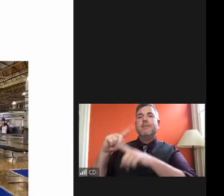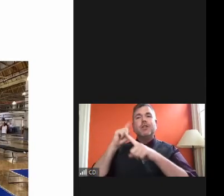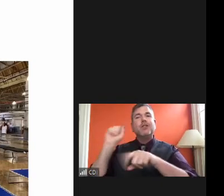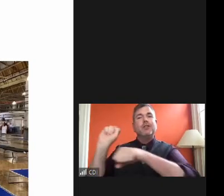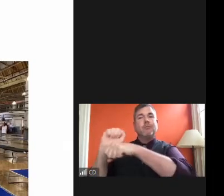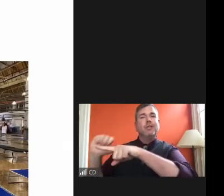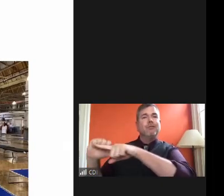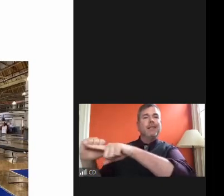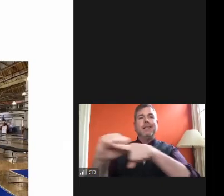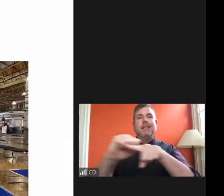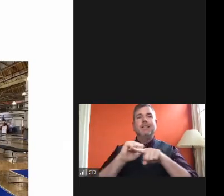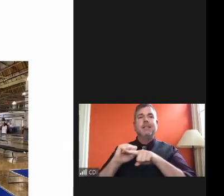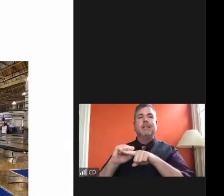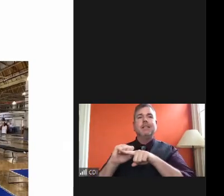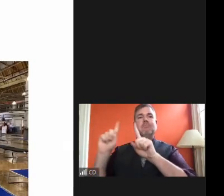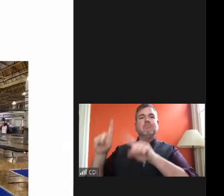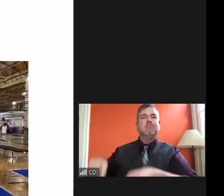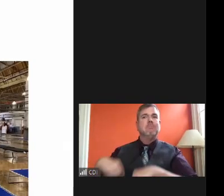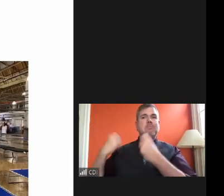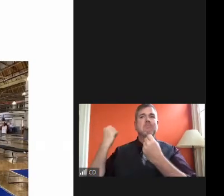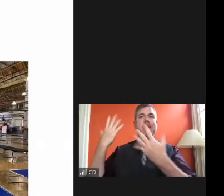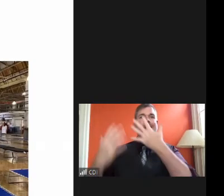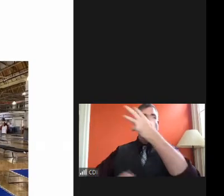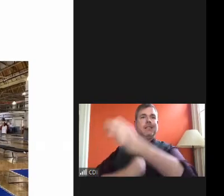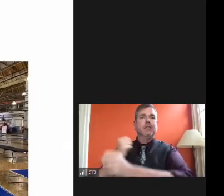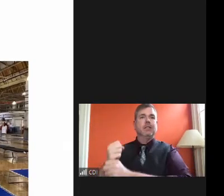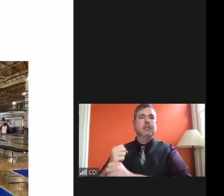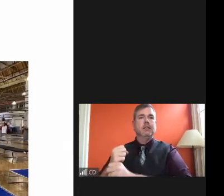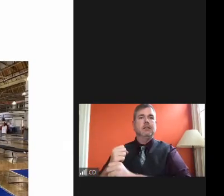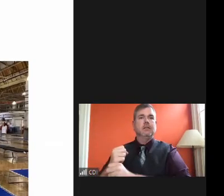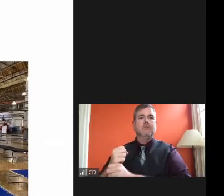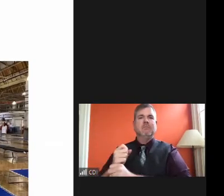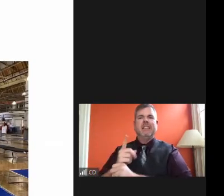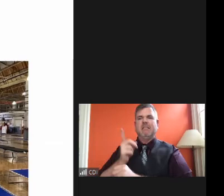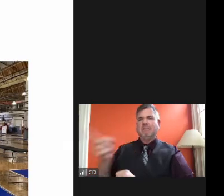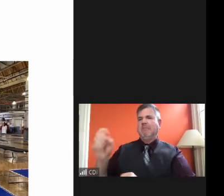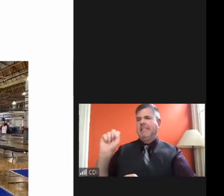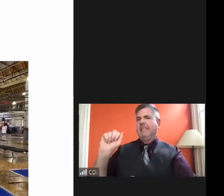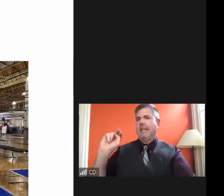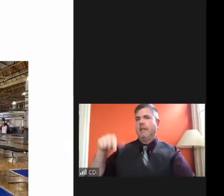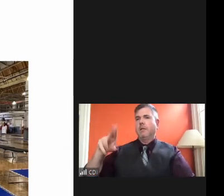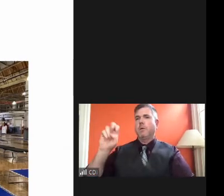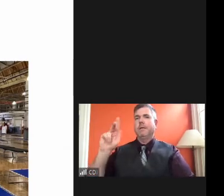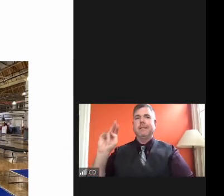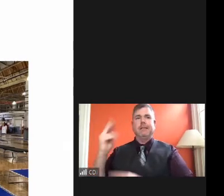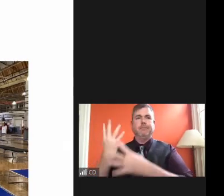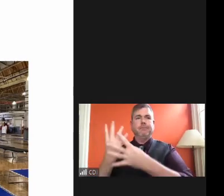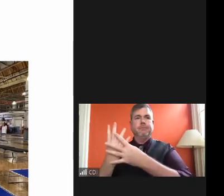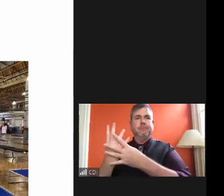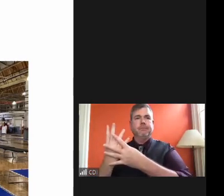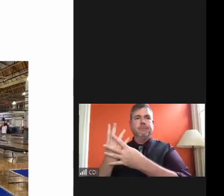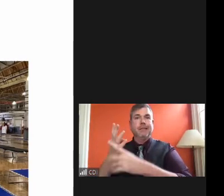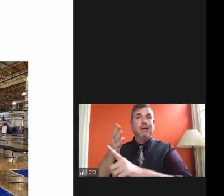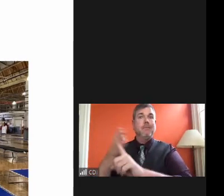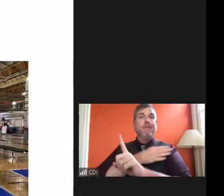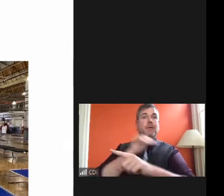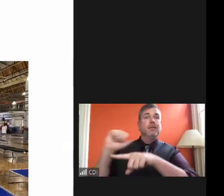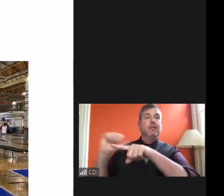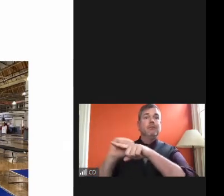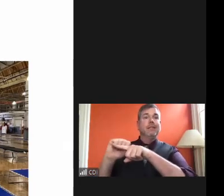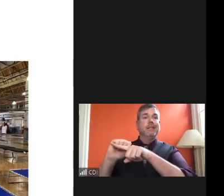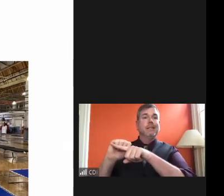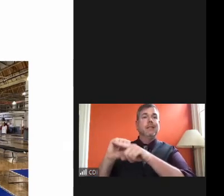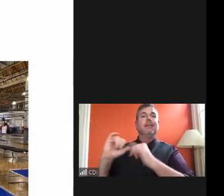for decades at San Quentin. And on the right there, you see what it looked like yesterday as they were setting it up to become